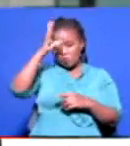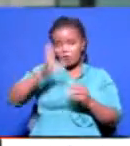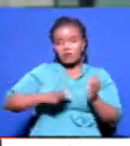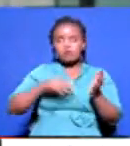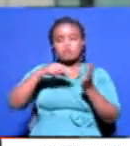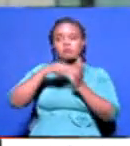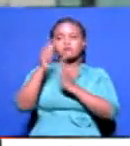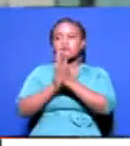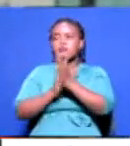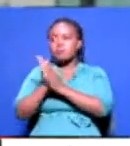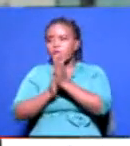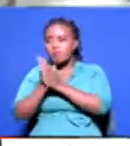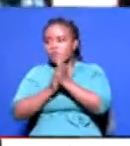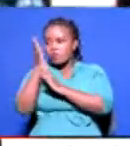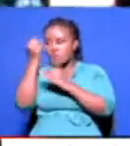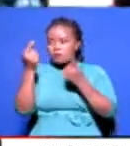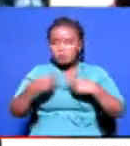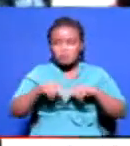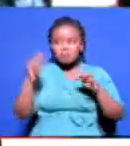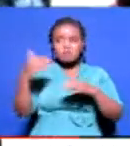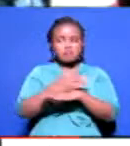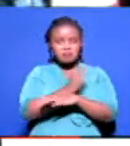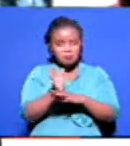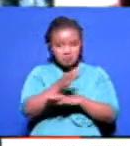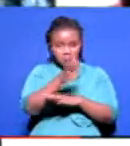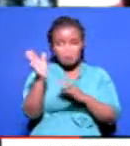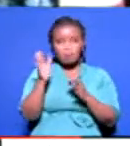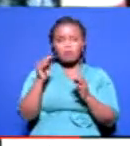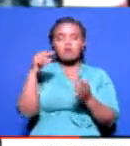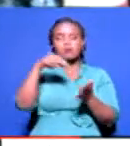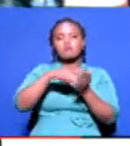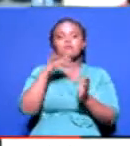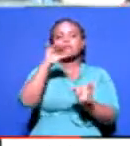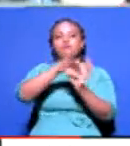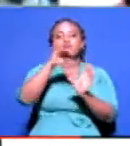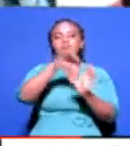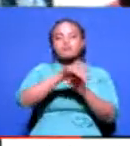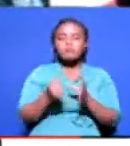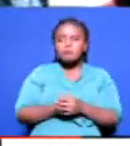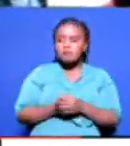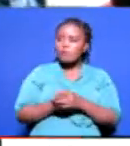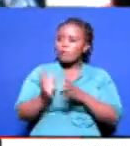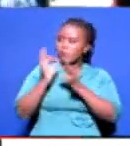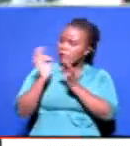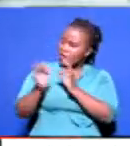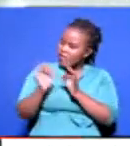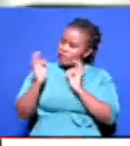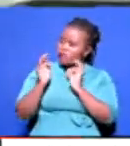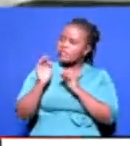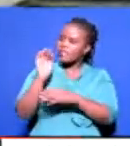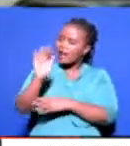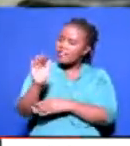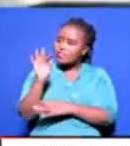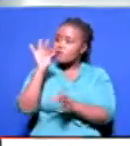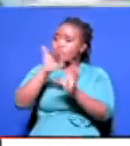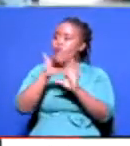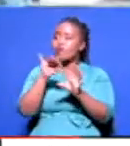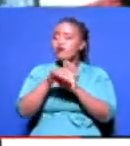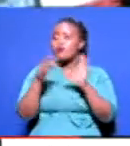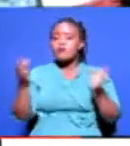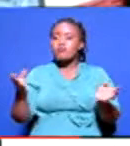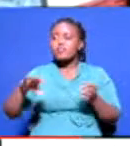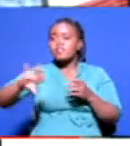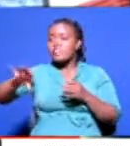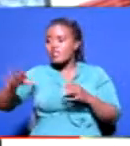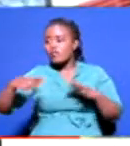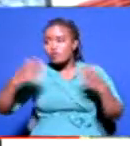of meddling with the nominations. Kama naomba kura za Naivasha ama za county, awachane kushika yeyote mkono,